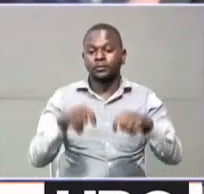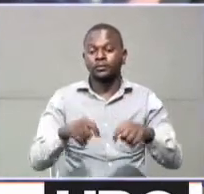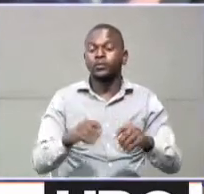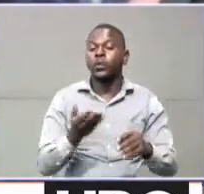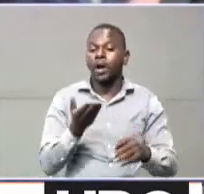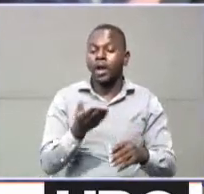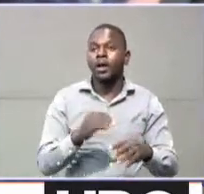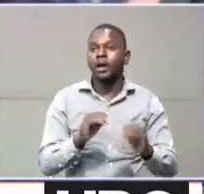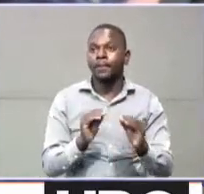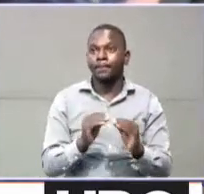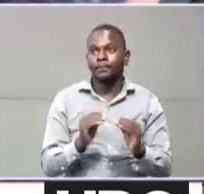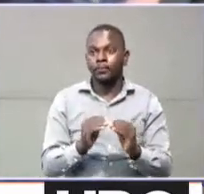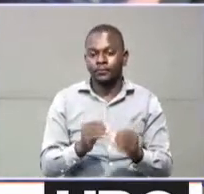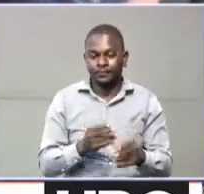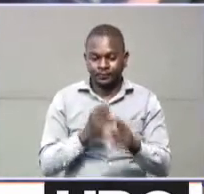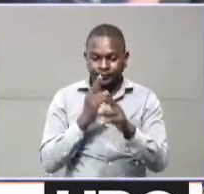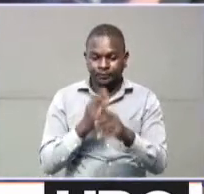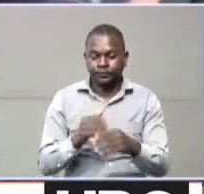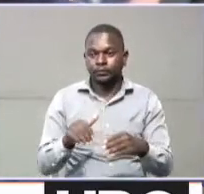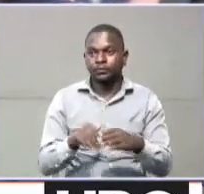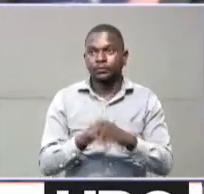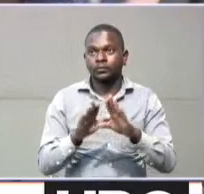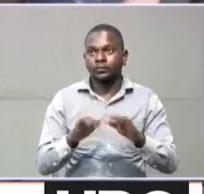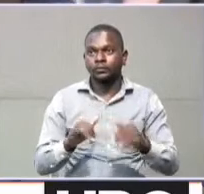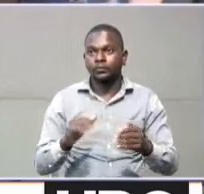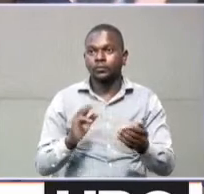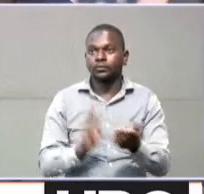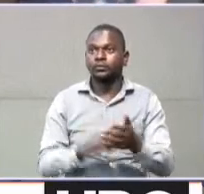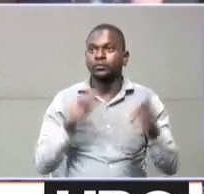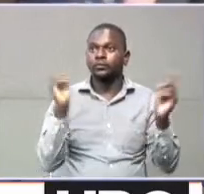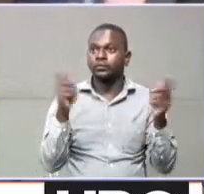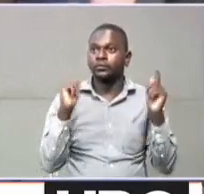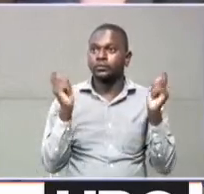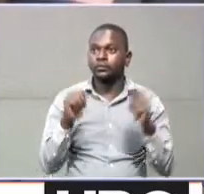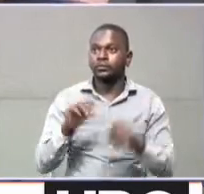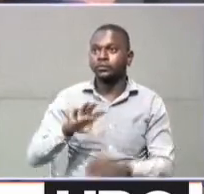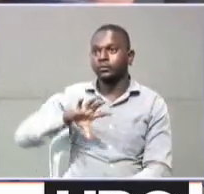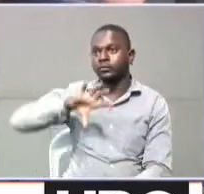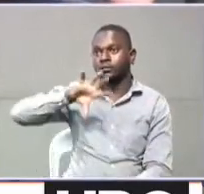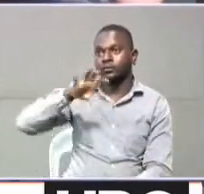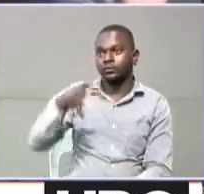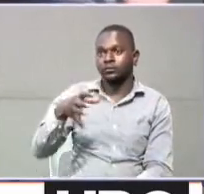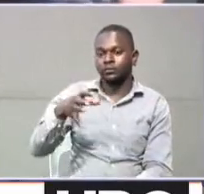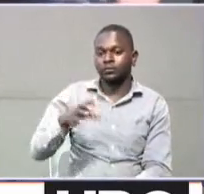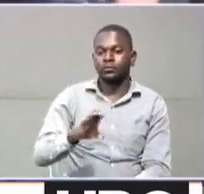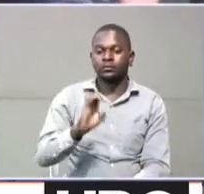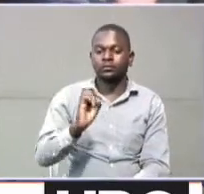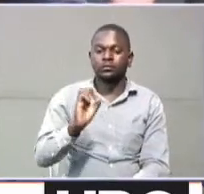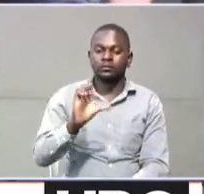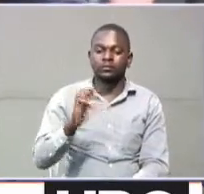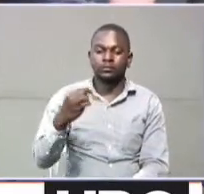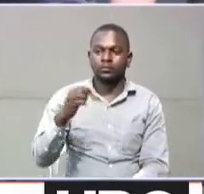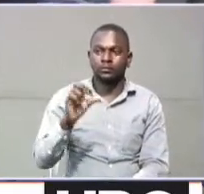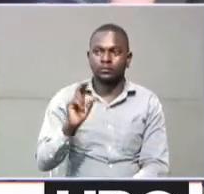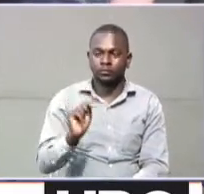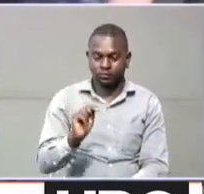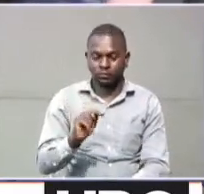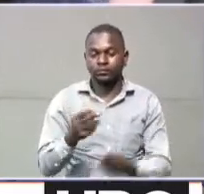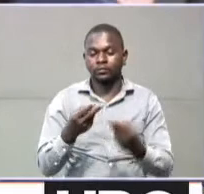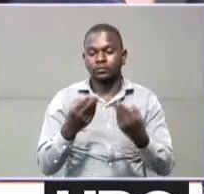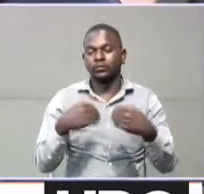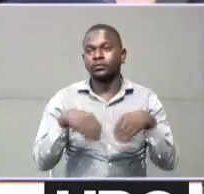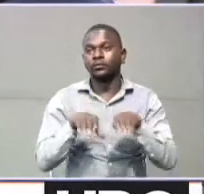meeting with a hundred members from barissa region or mount elgon sub region and we have agreed to